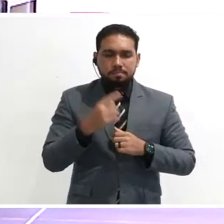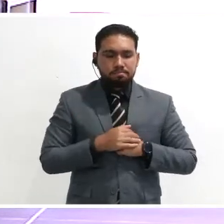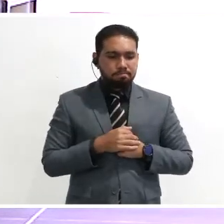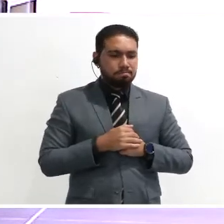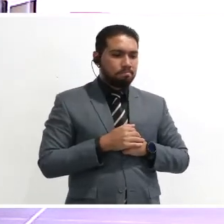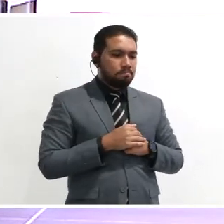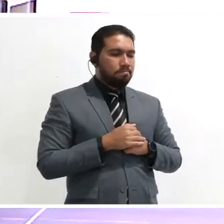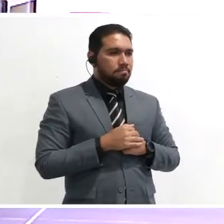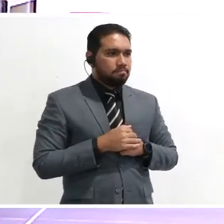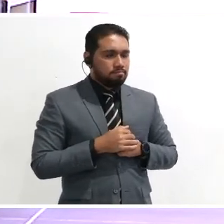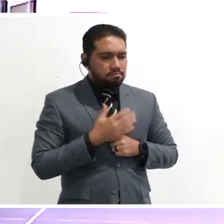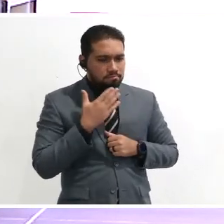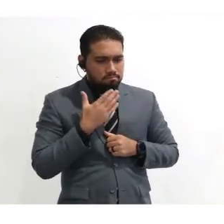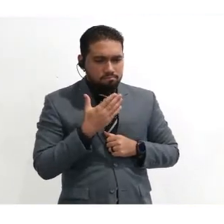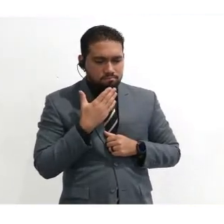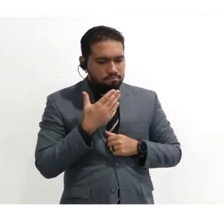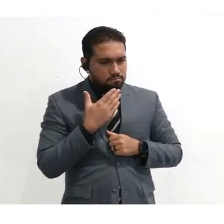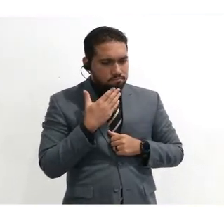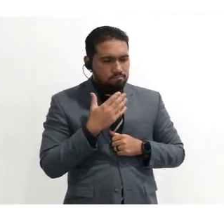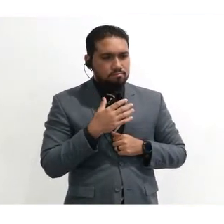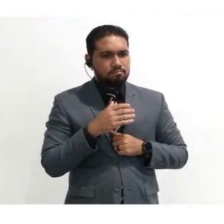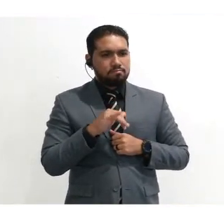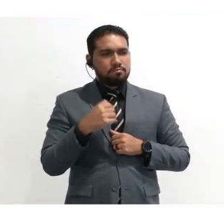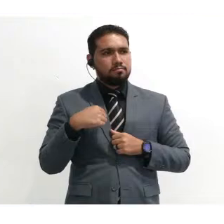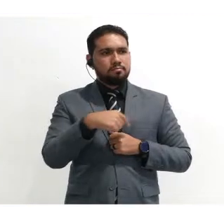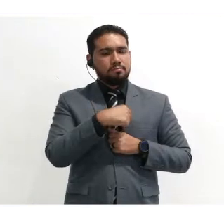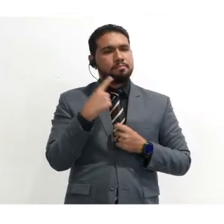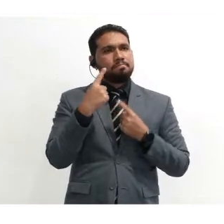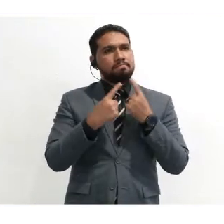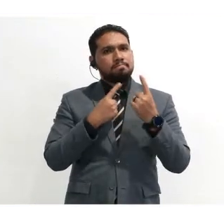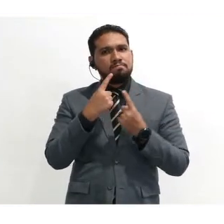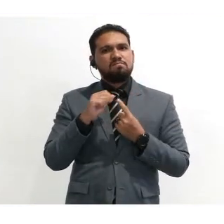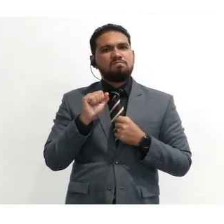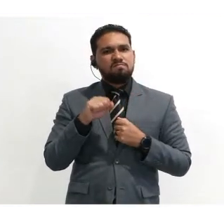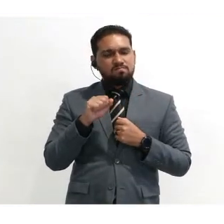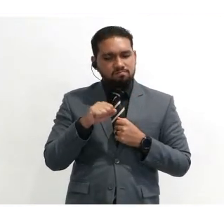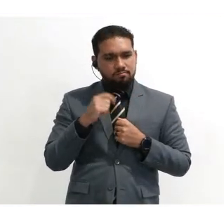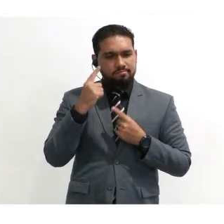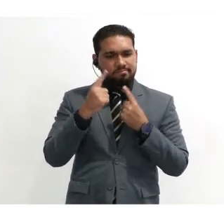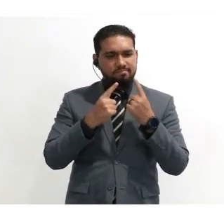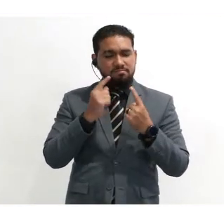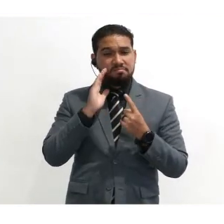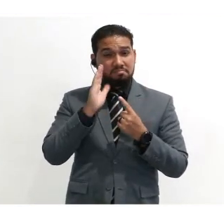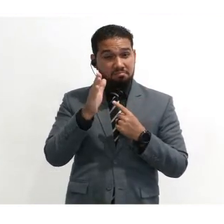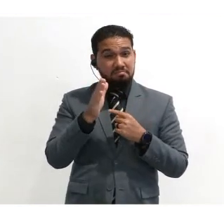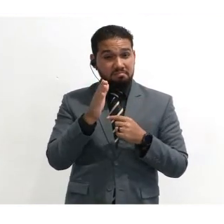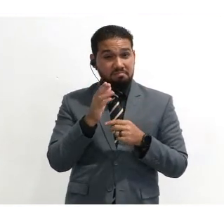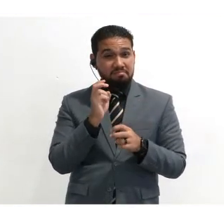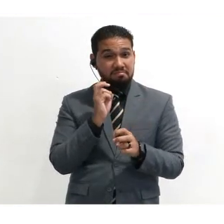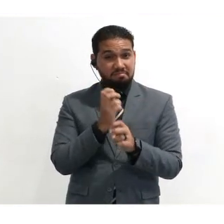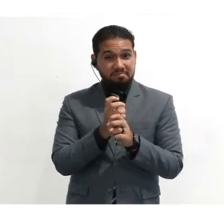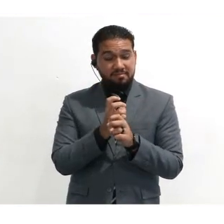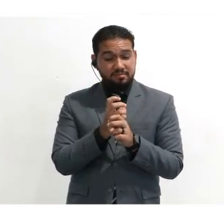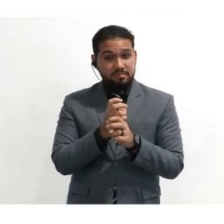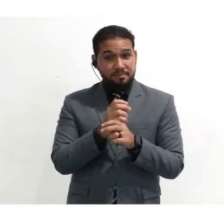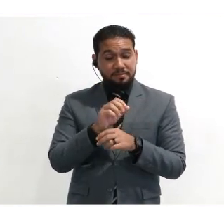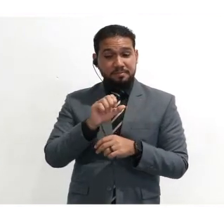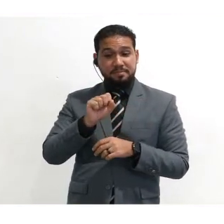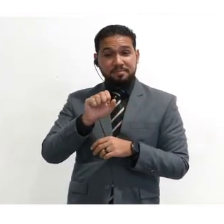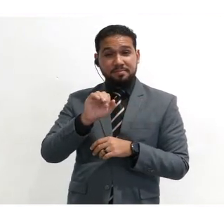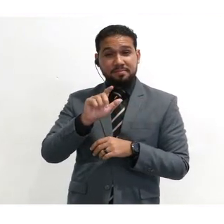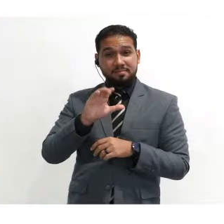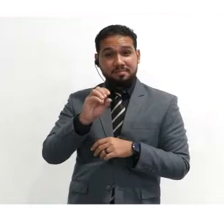that it's going to be very difficult to replace silicon. I mean, you see other semiconductor materials certainly in